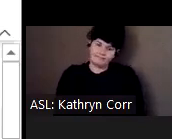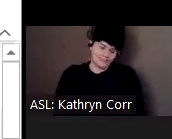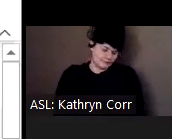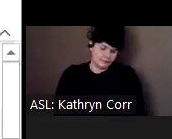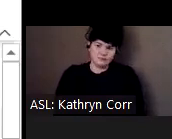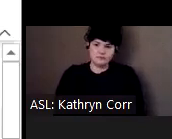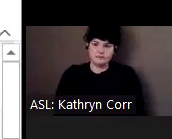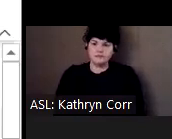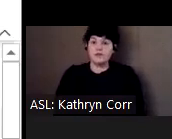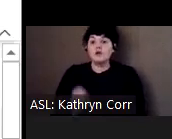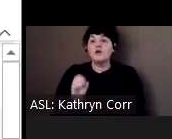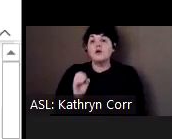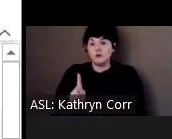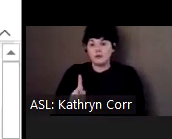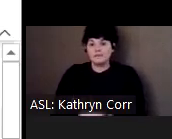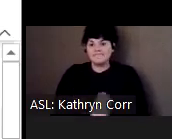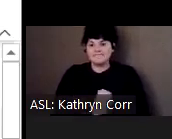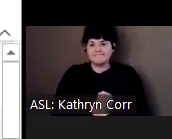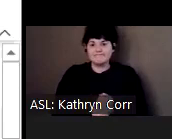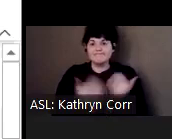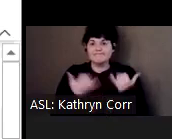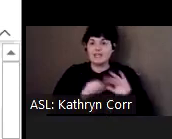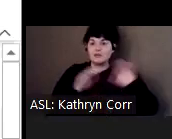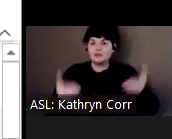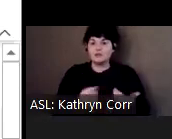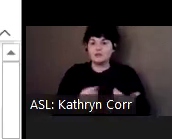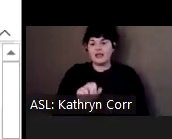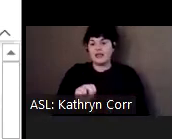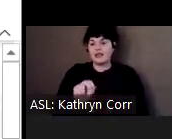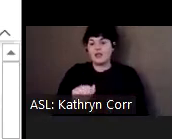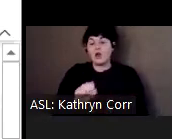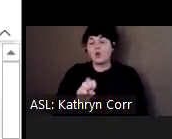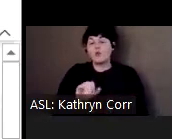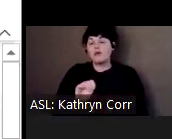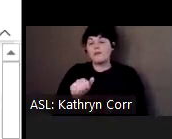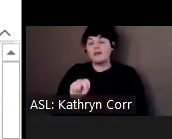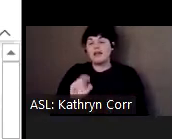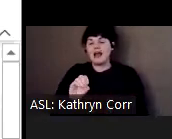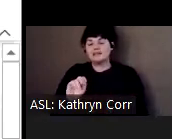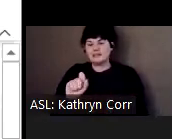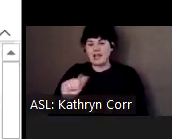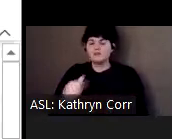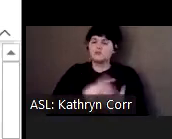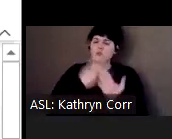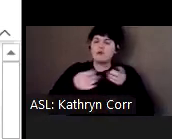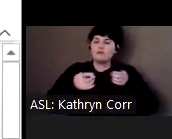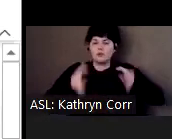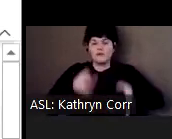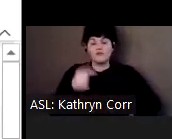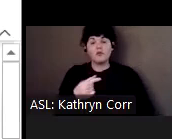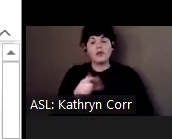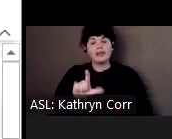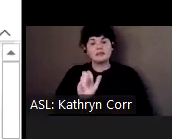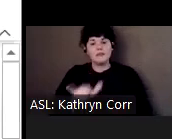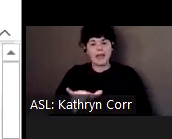Okay, I would like to now introduce Anna Willman Onstadt. Anna is a programs director for Great Lakes Bay Michigan Works,